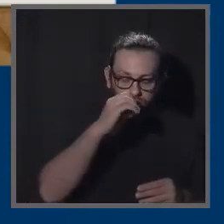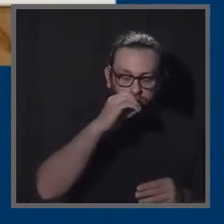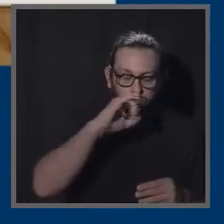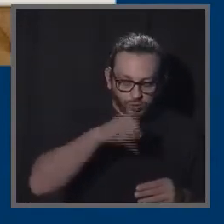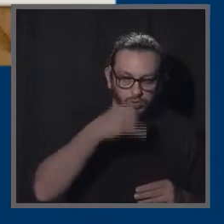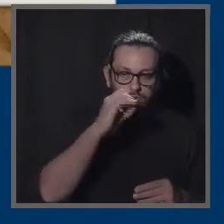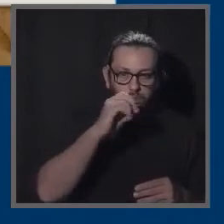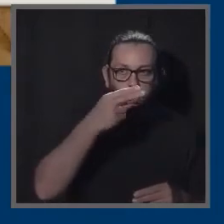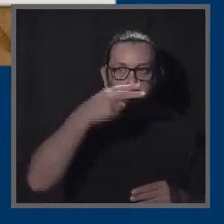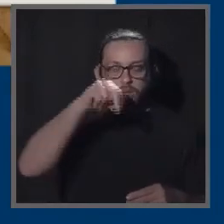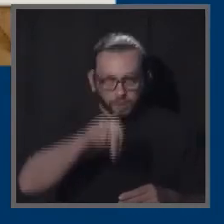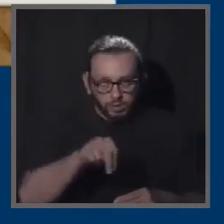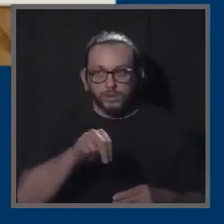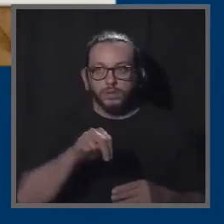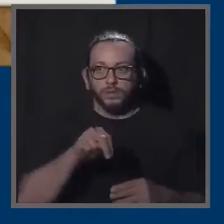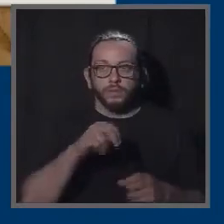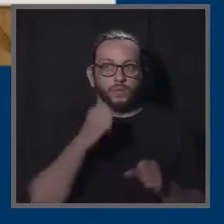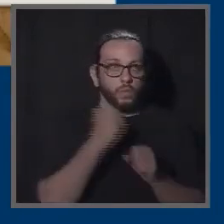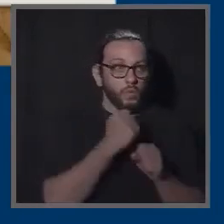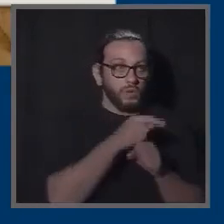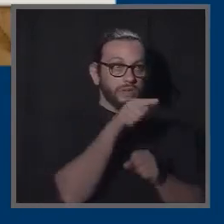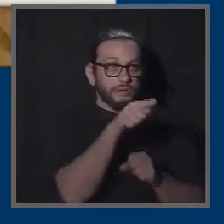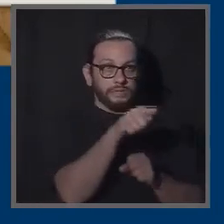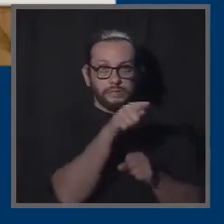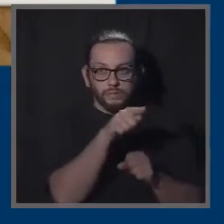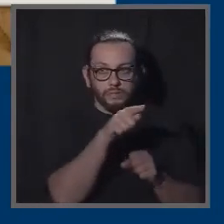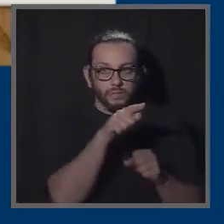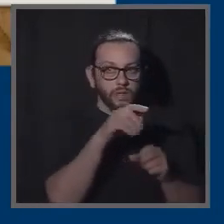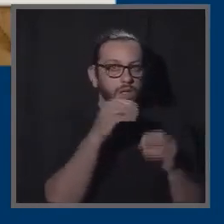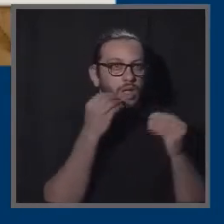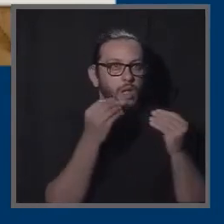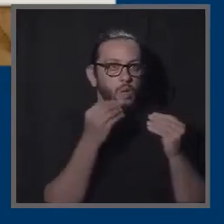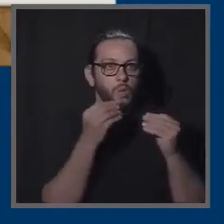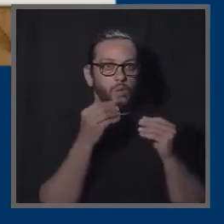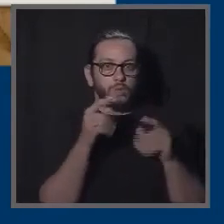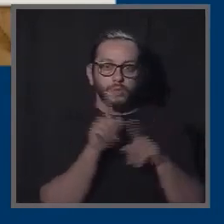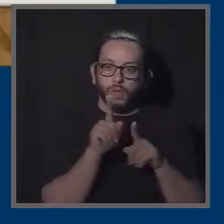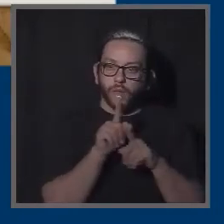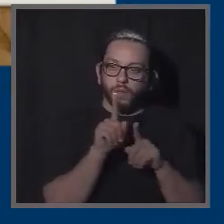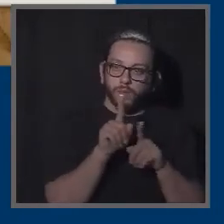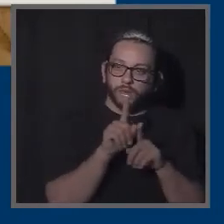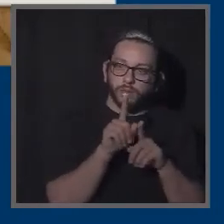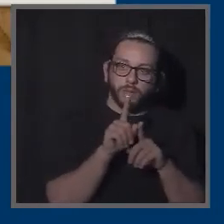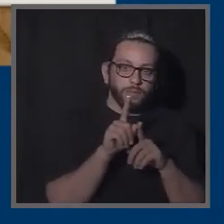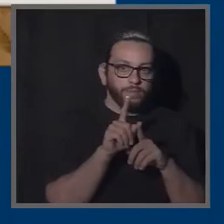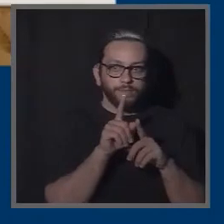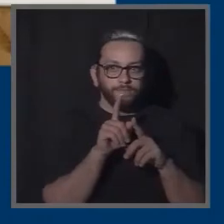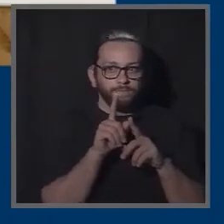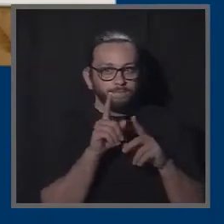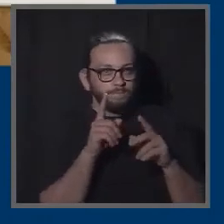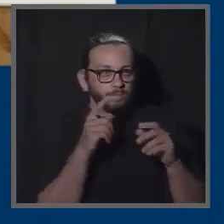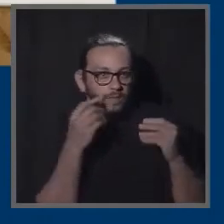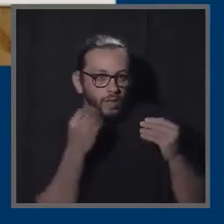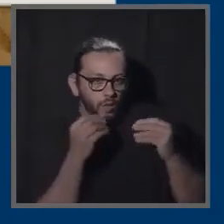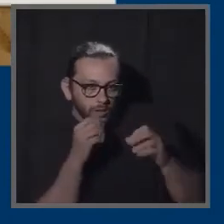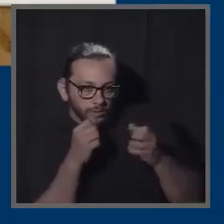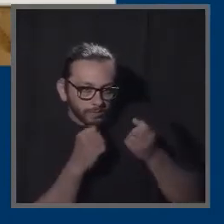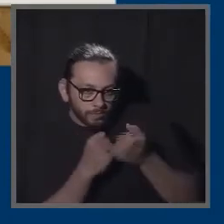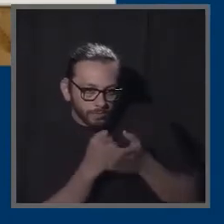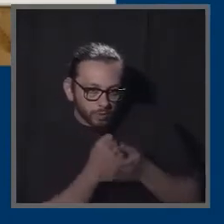role is within practices of care and mutual support. And actually, some of